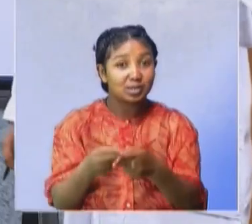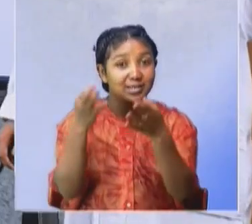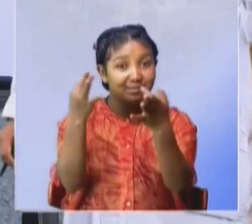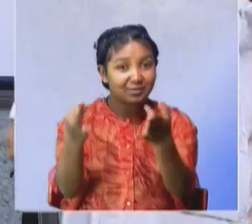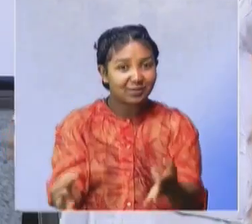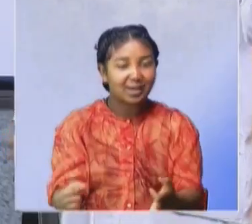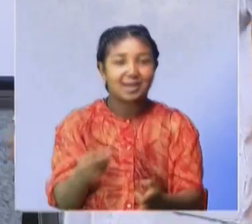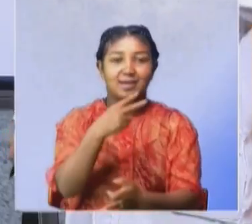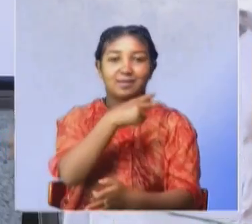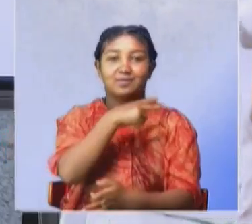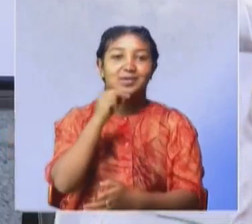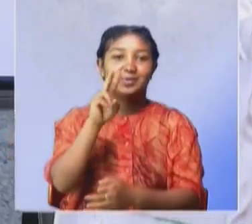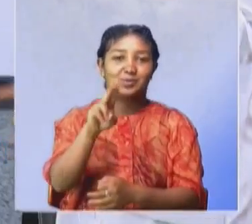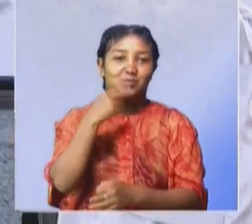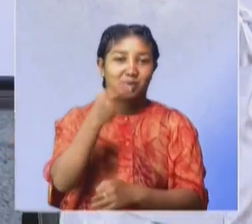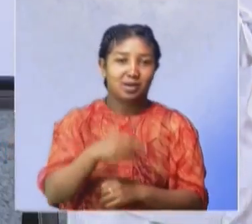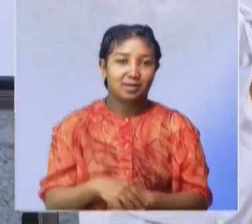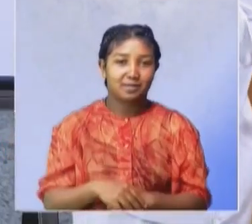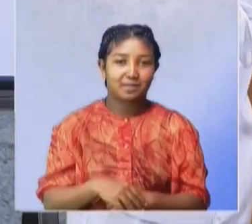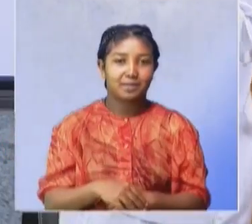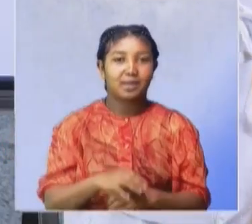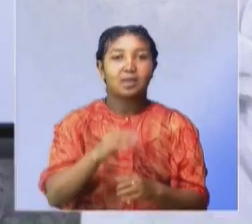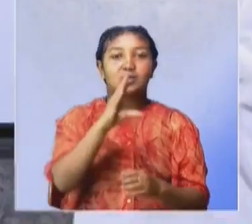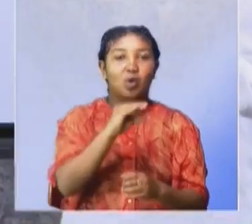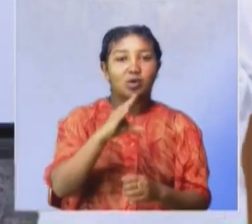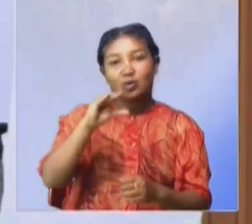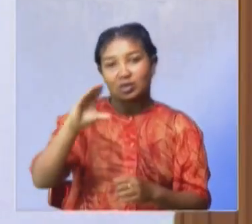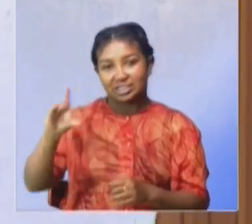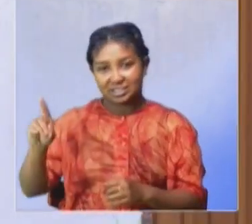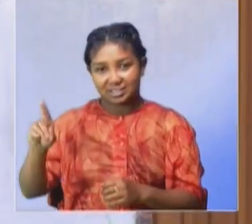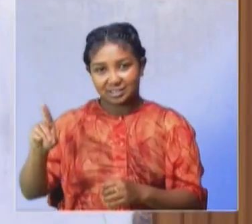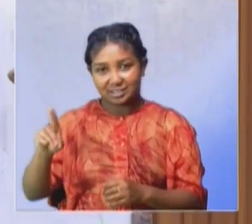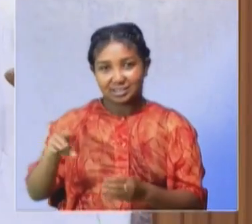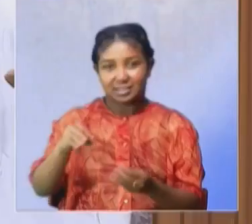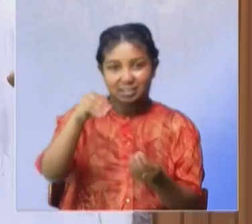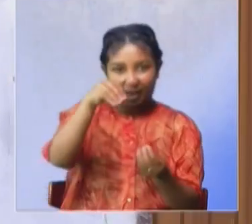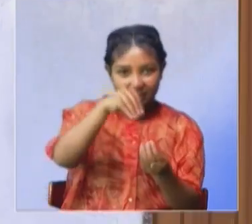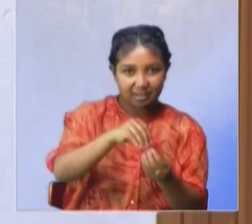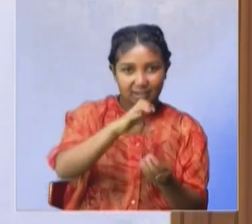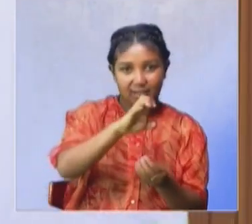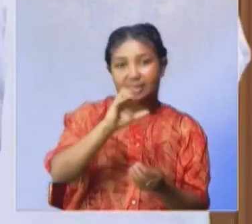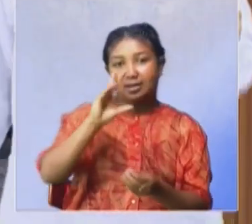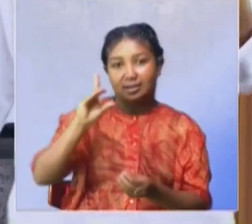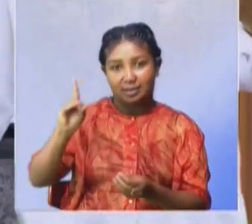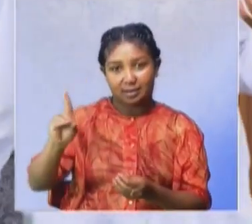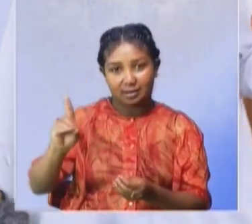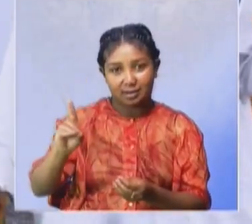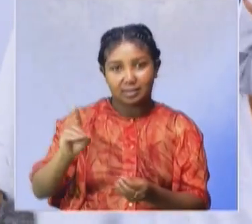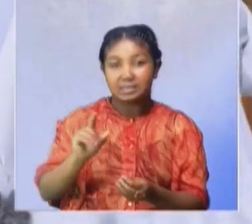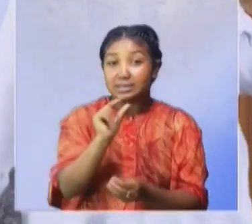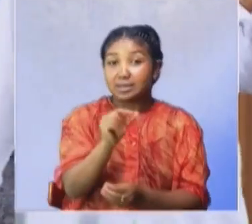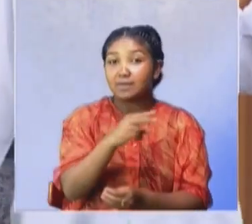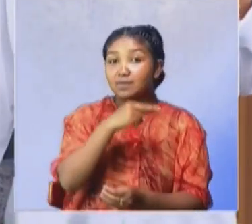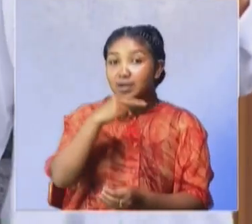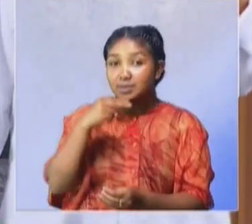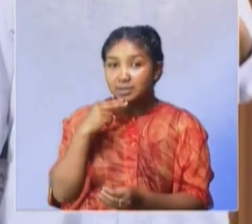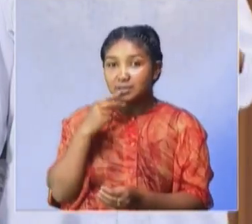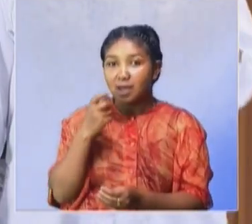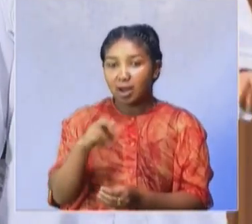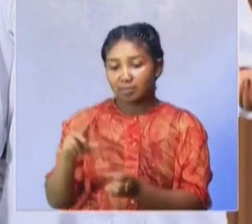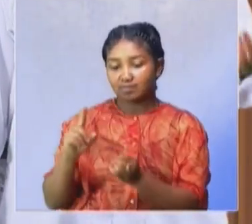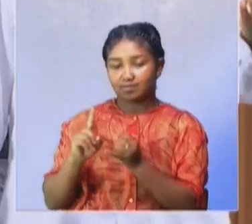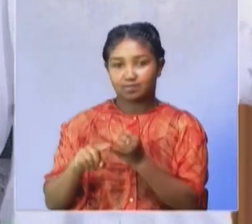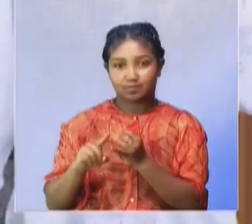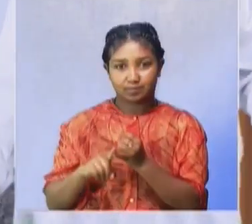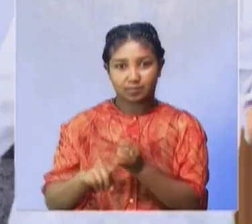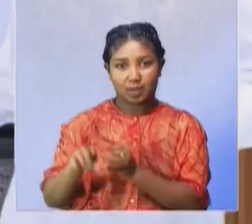specifically V2. So talked, talked by adding ed. Some verbs are ending